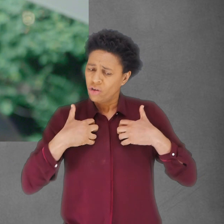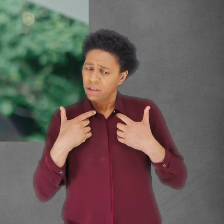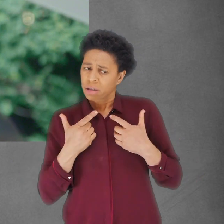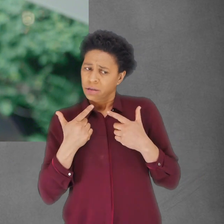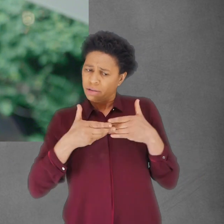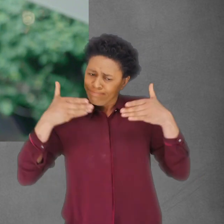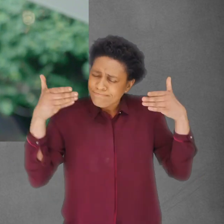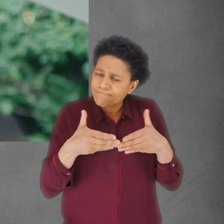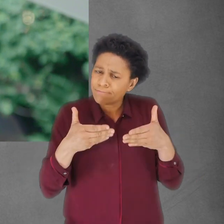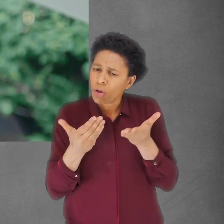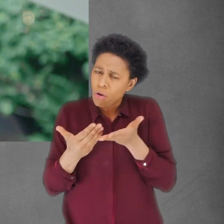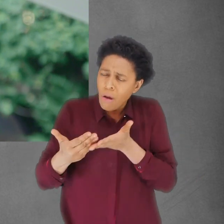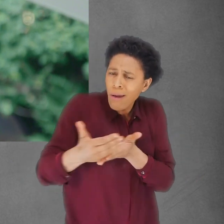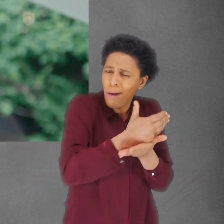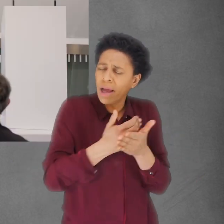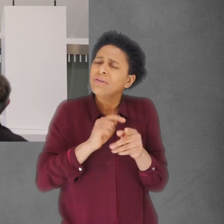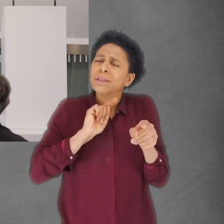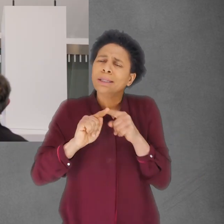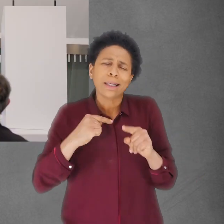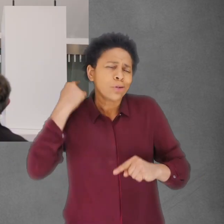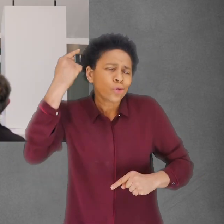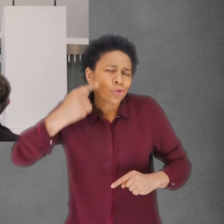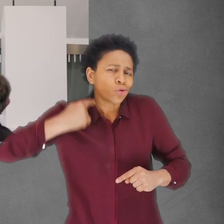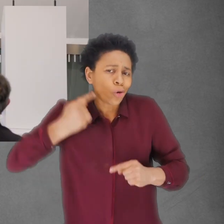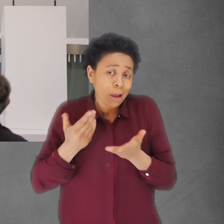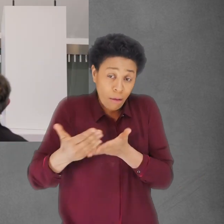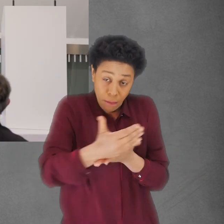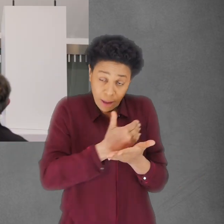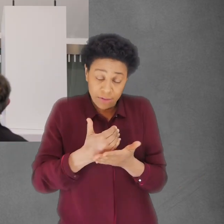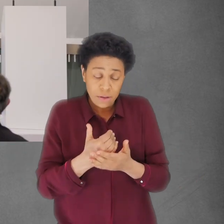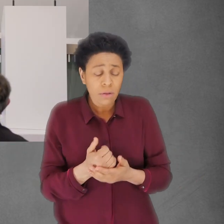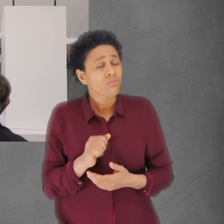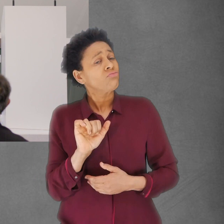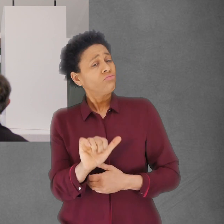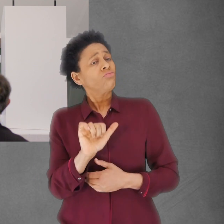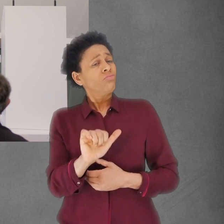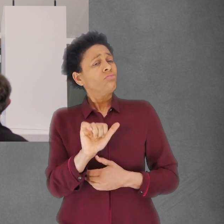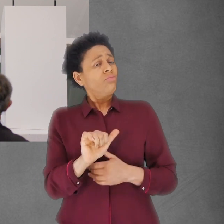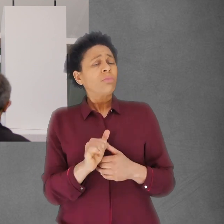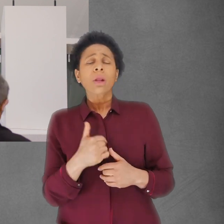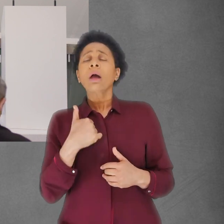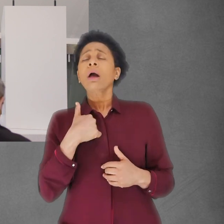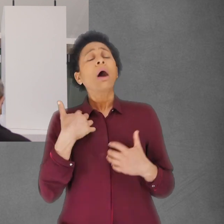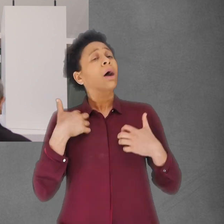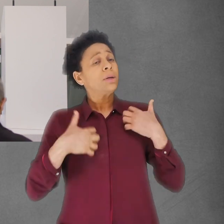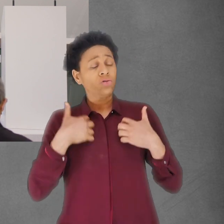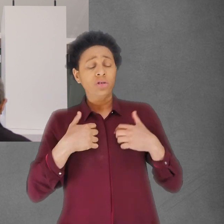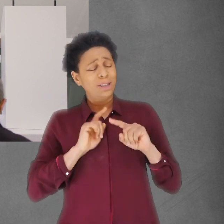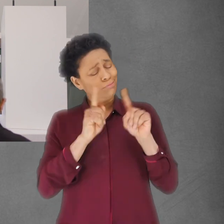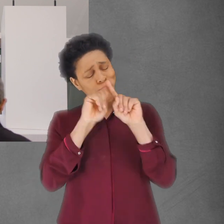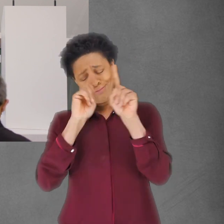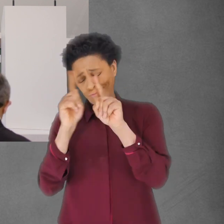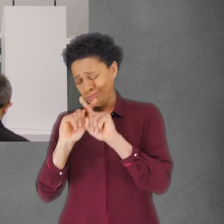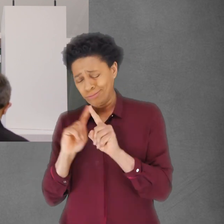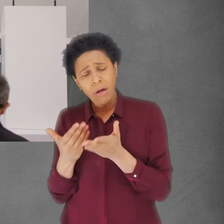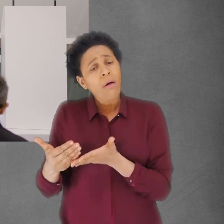work and interest in archives, and especially sonic archives? Yeah, absolutely. I'm interested in all